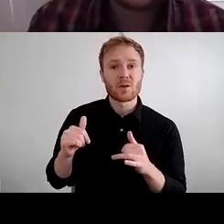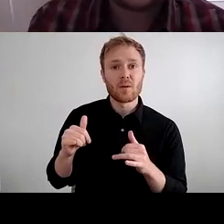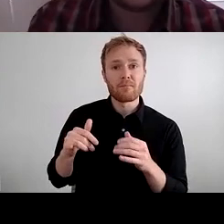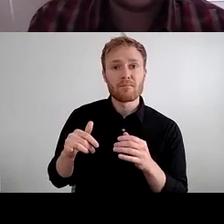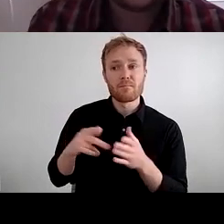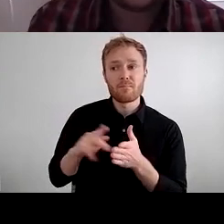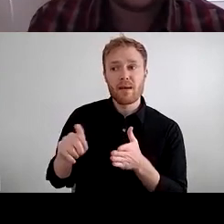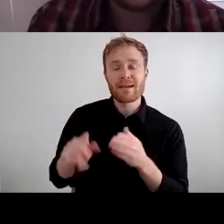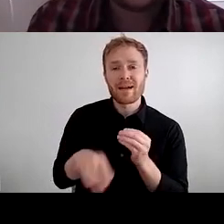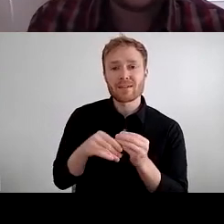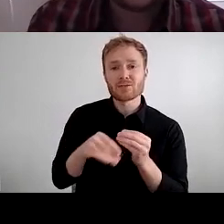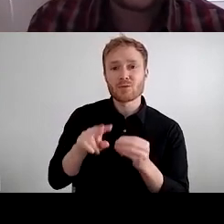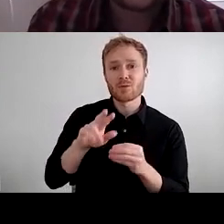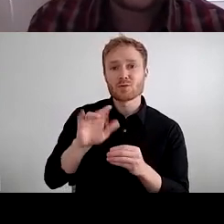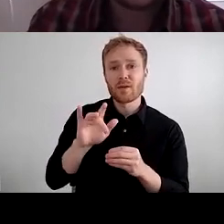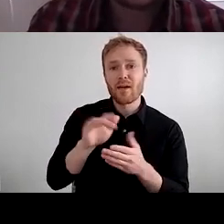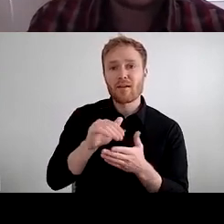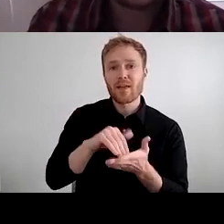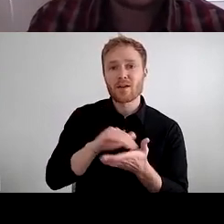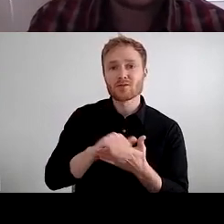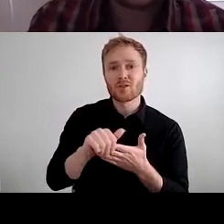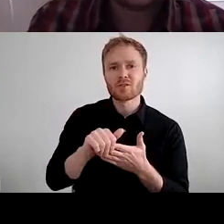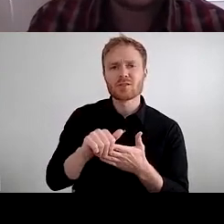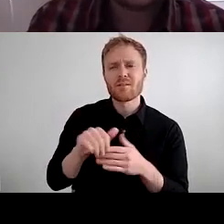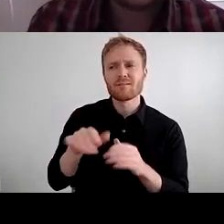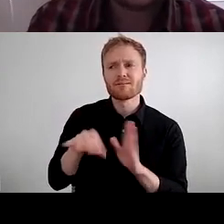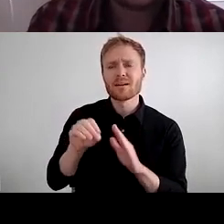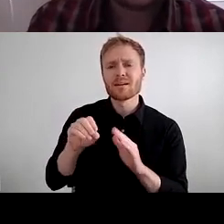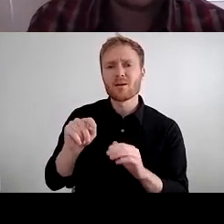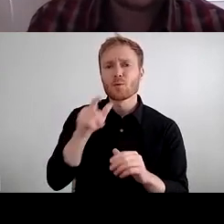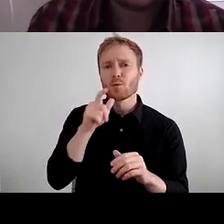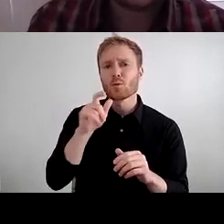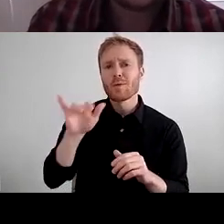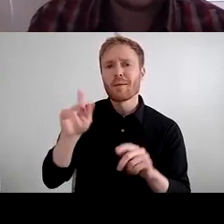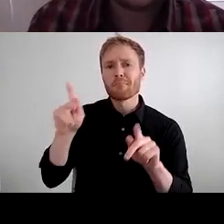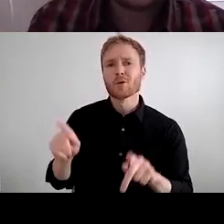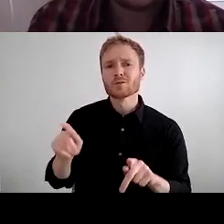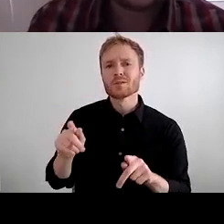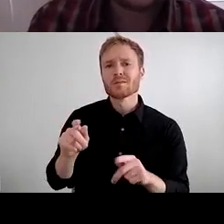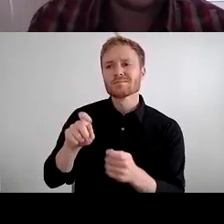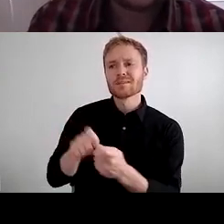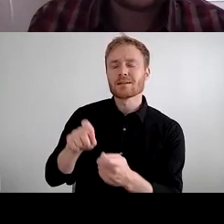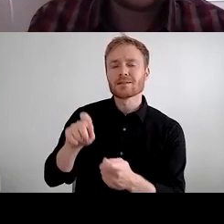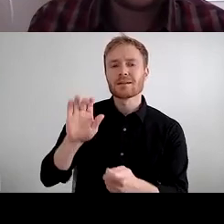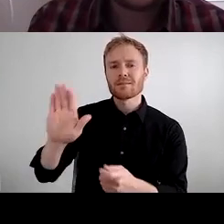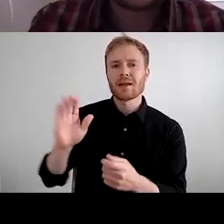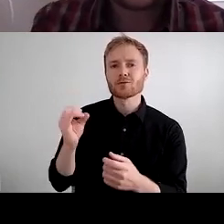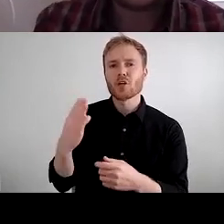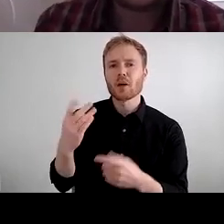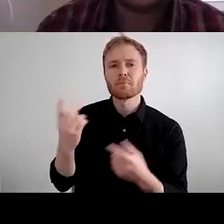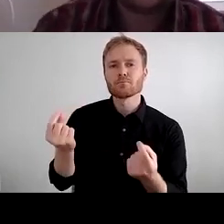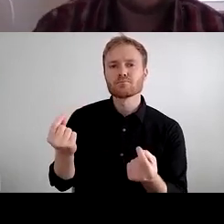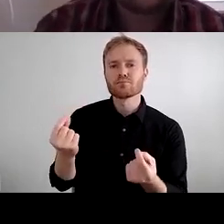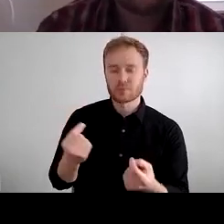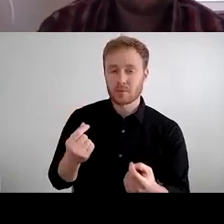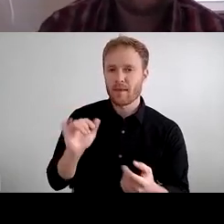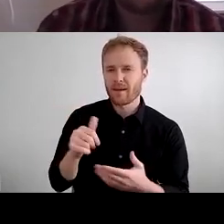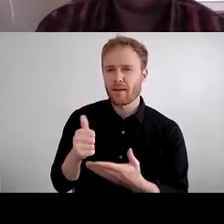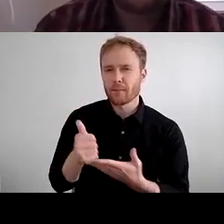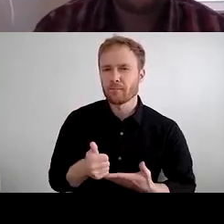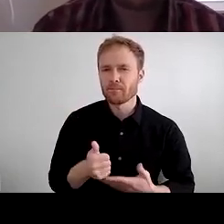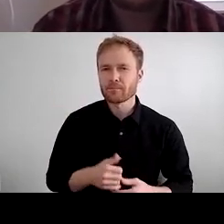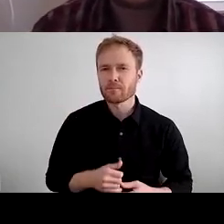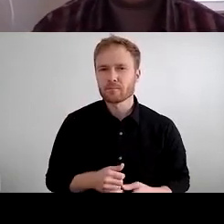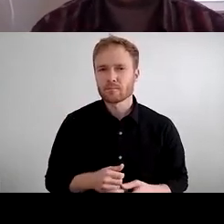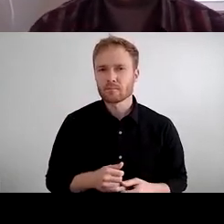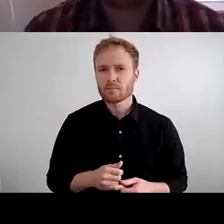if we can find out who that person is and what they do, that would be kind of helpful, just because it's in the